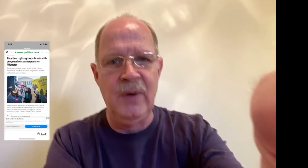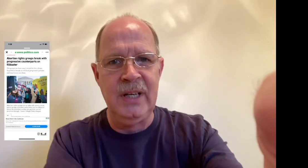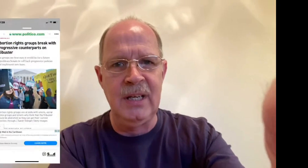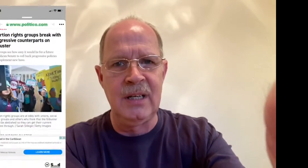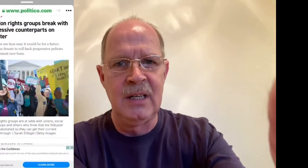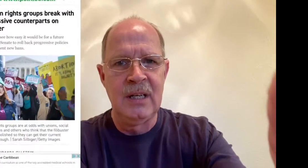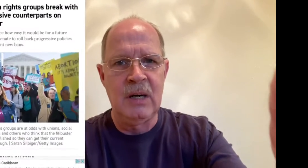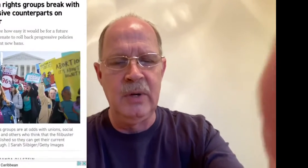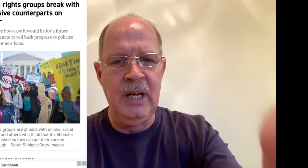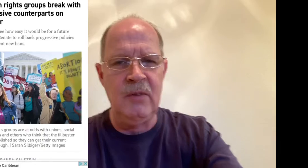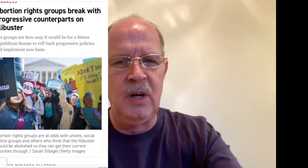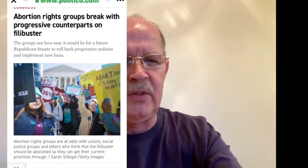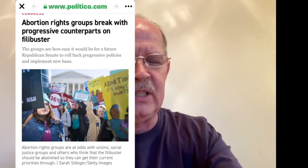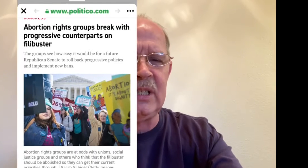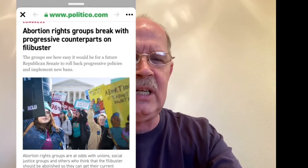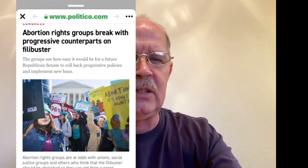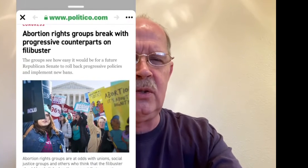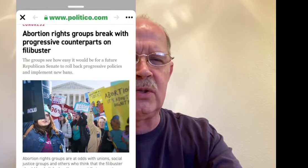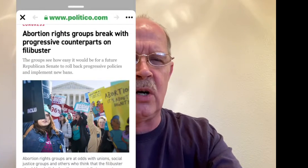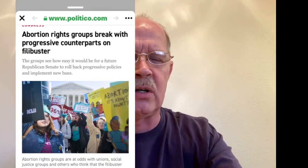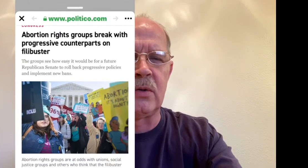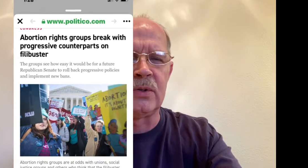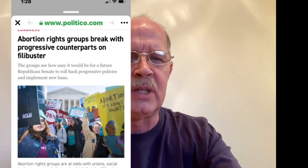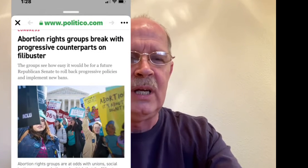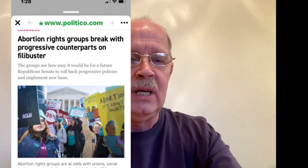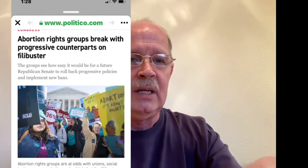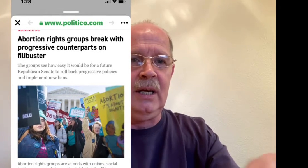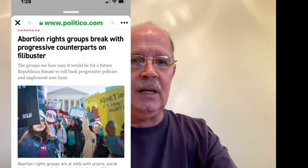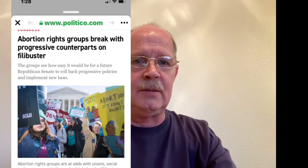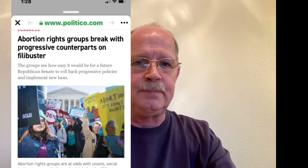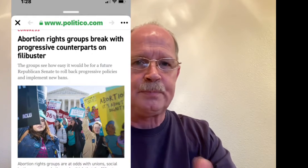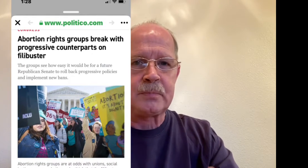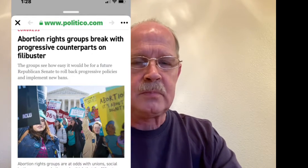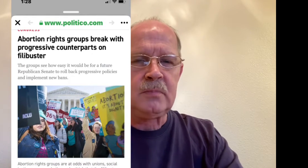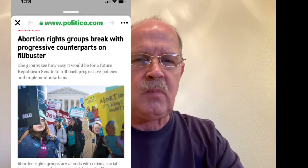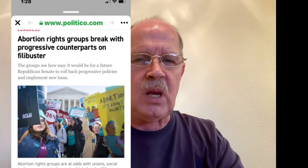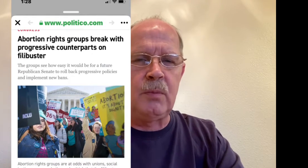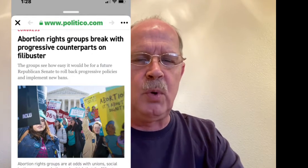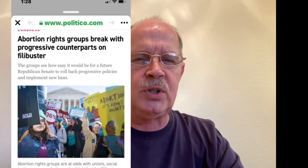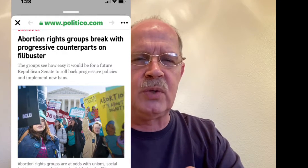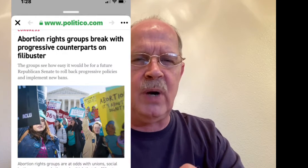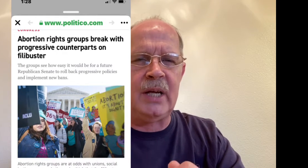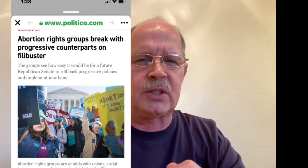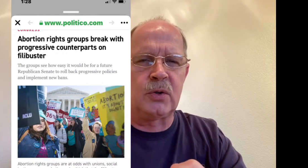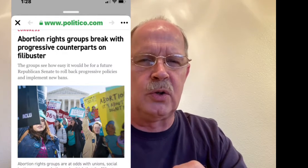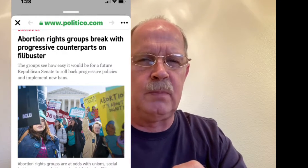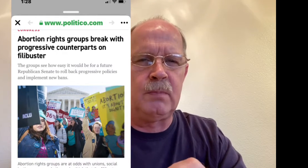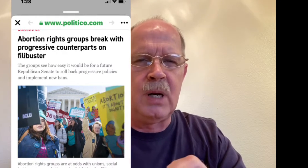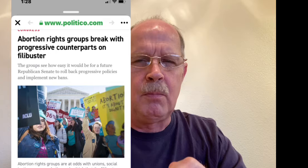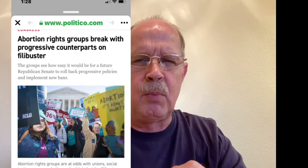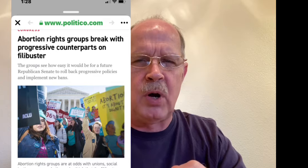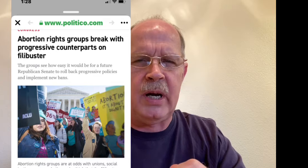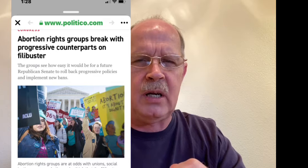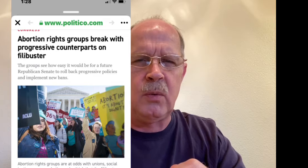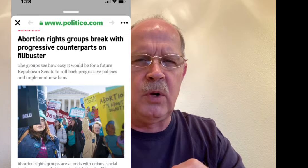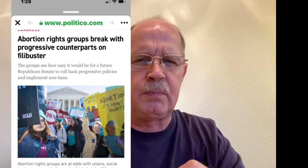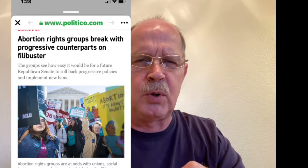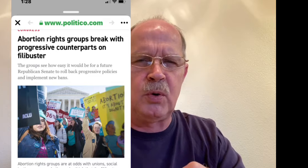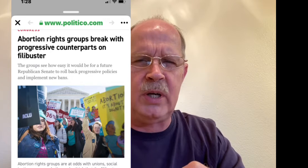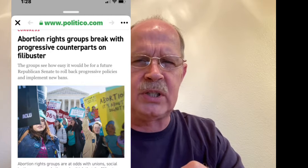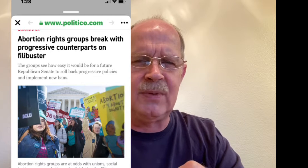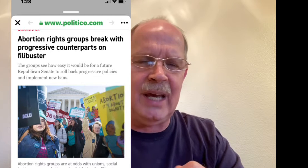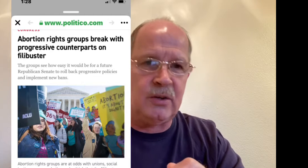If I did, I wouldn't have all these neat news articles. Now, abortion rights group break